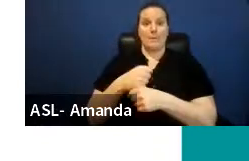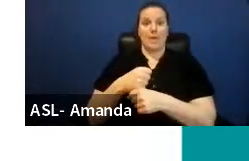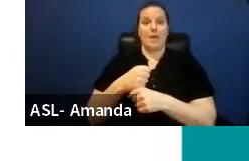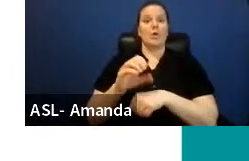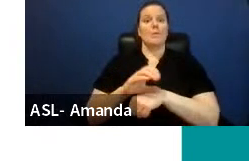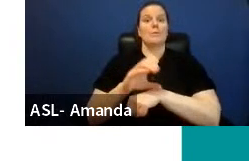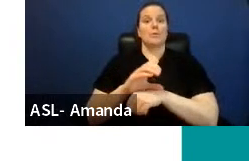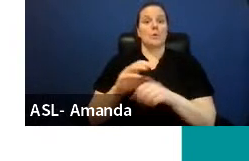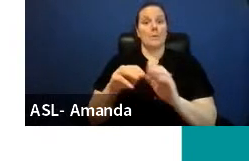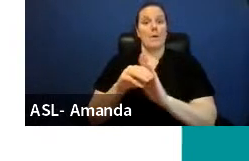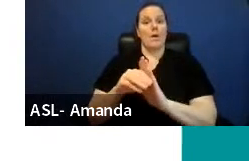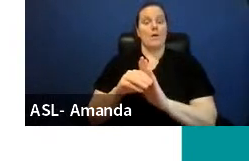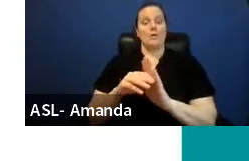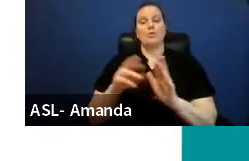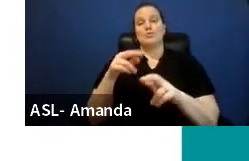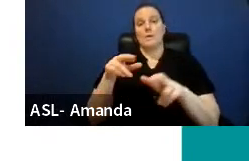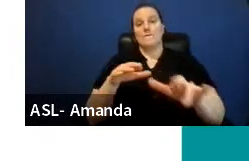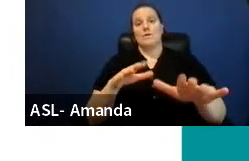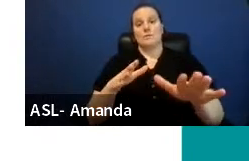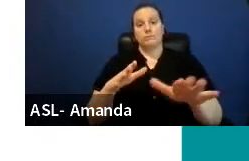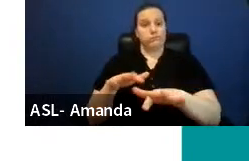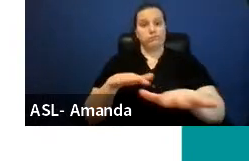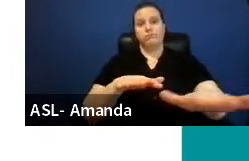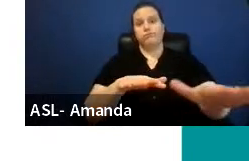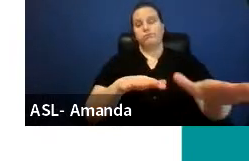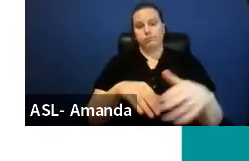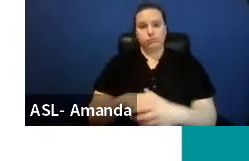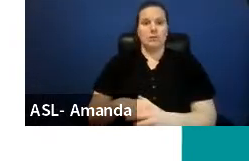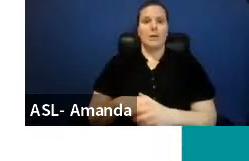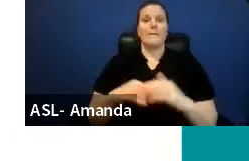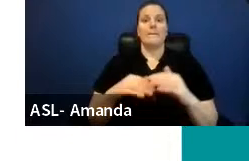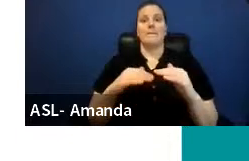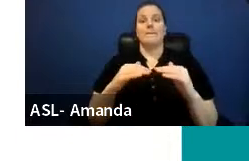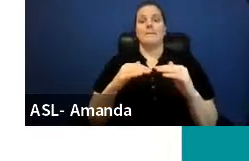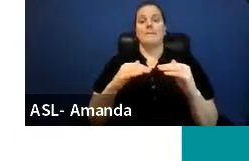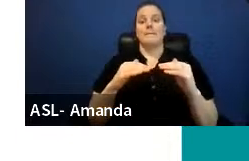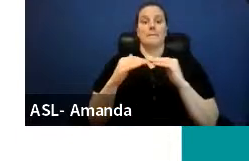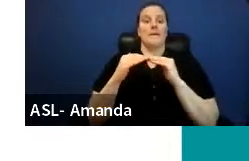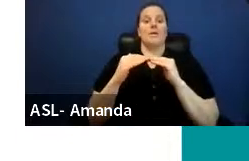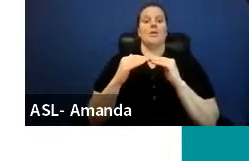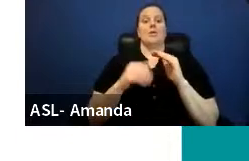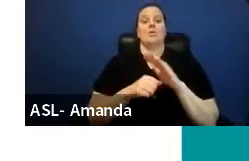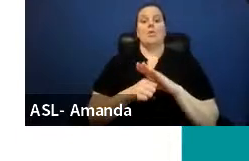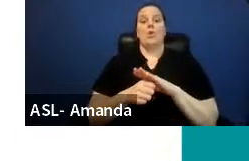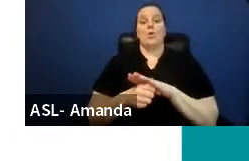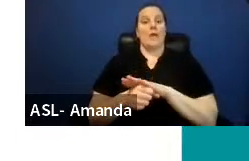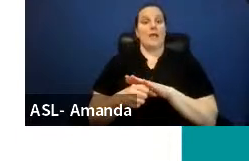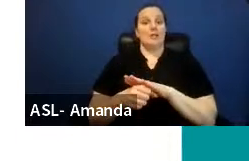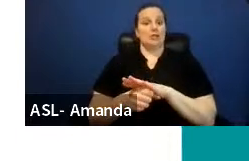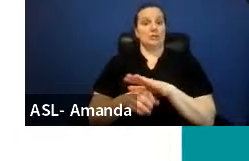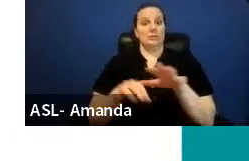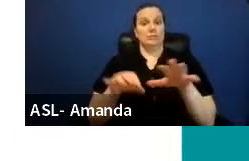model of the river flow, our pier locations, and